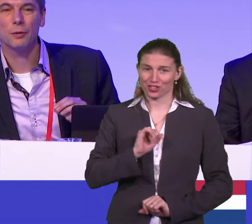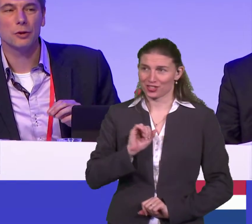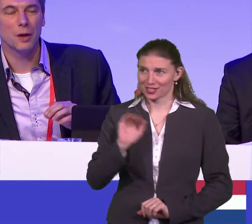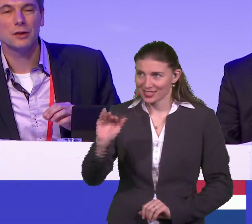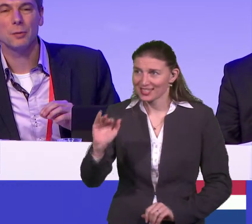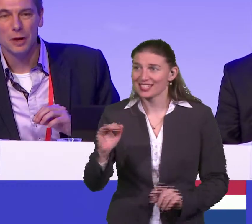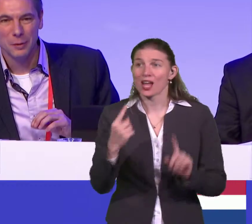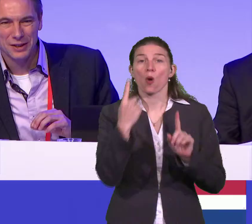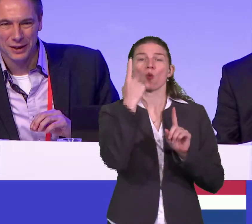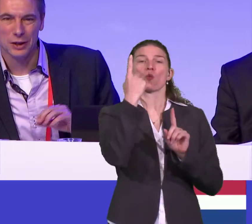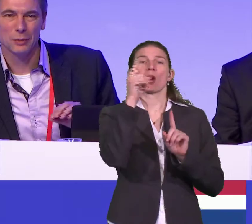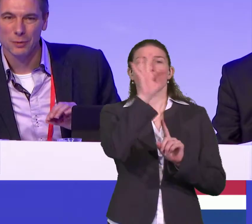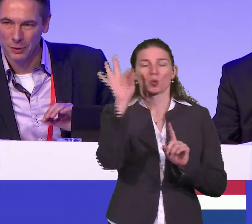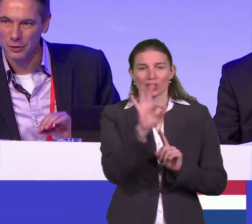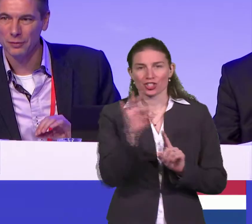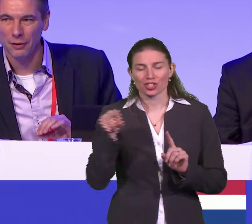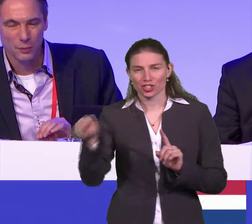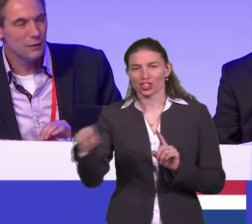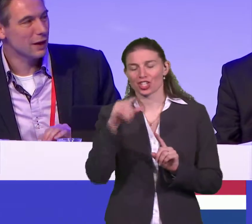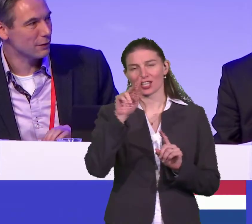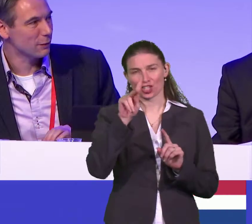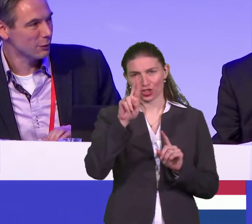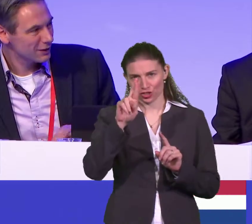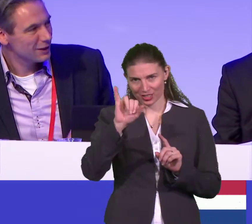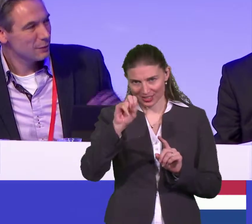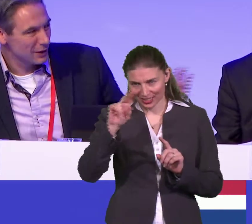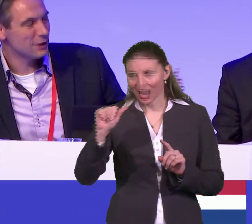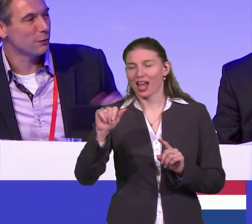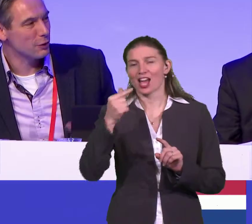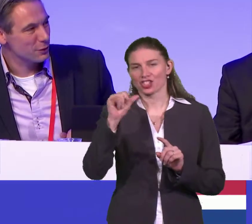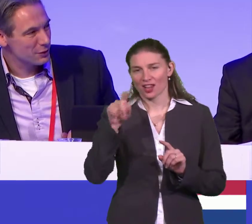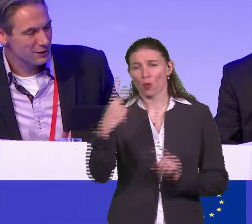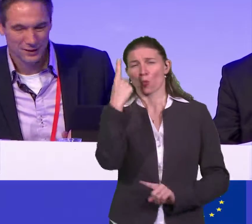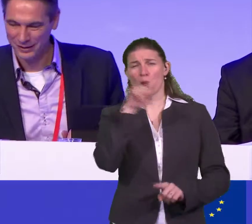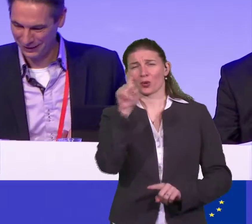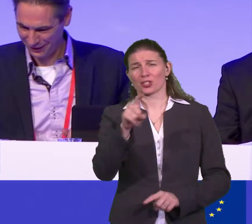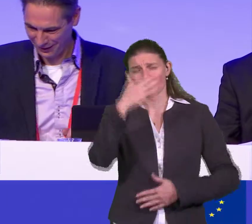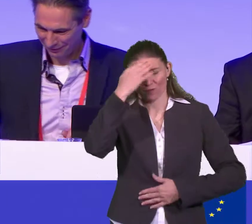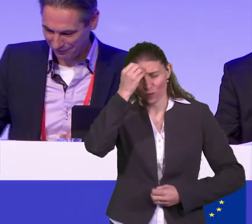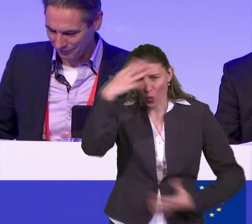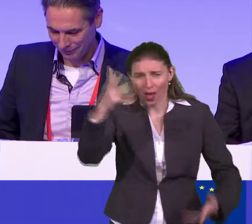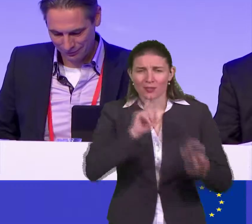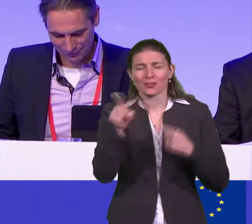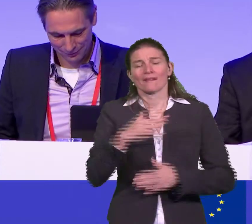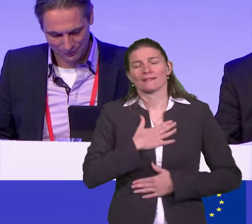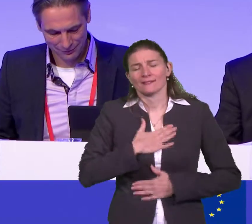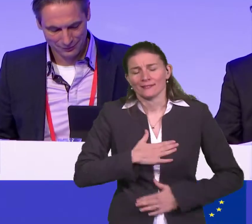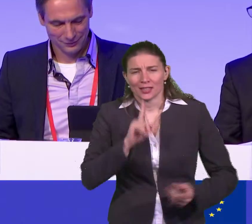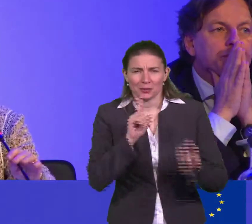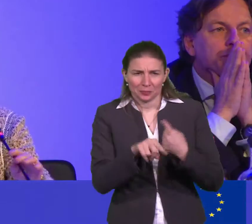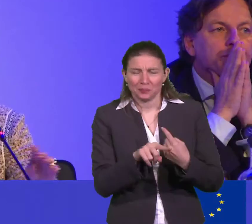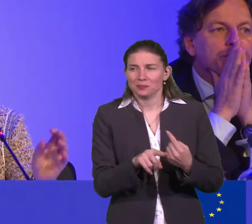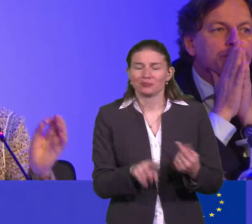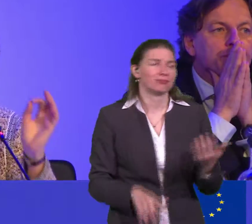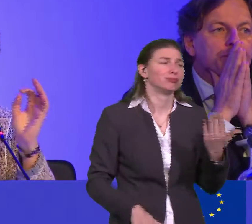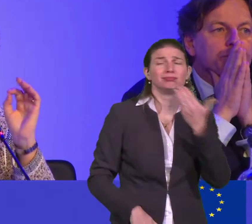reminded me that she forgot to answer one question and she wants to very briefly have the floor. Please, the floor is yours. Thank you very much. Apologies